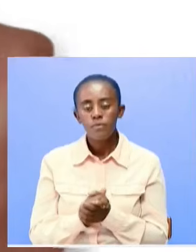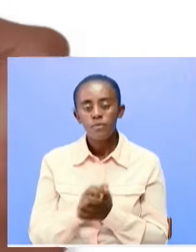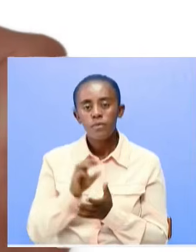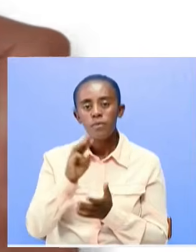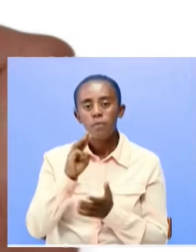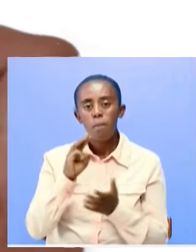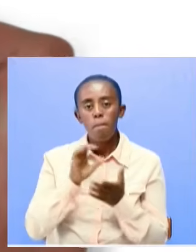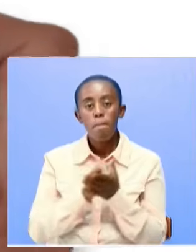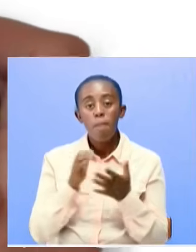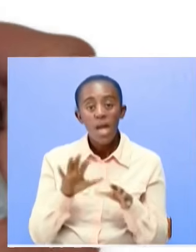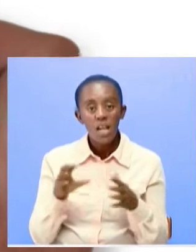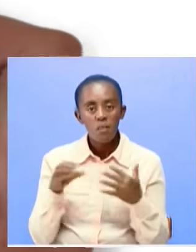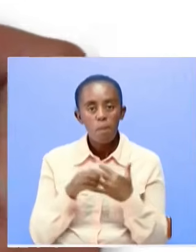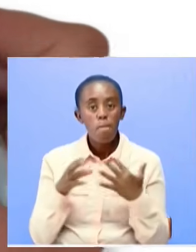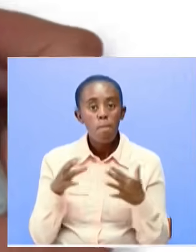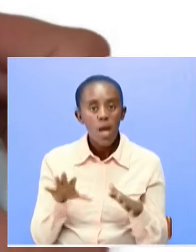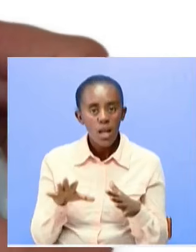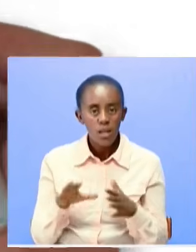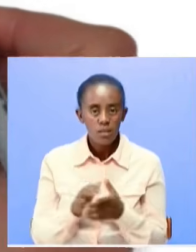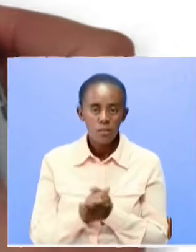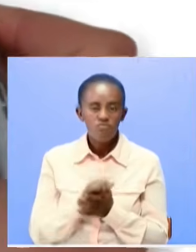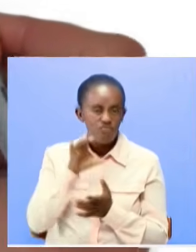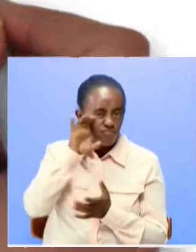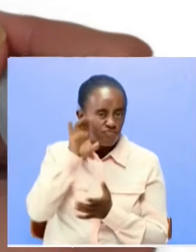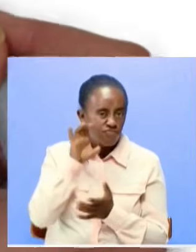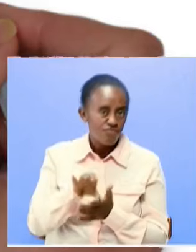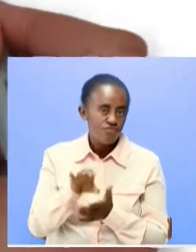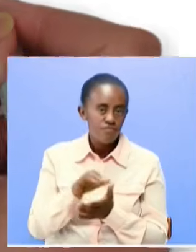married without